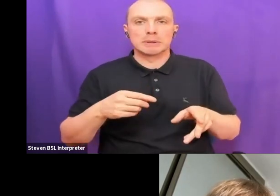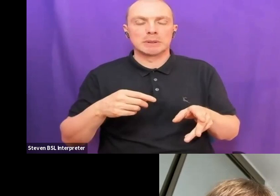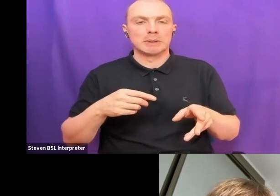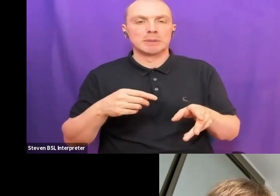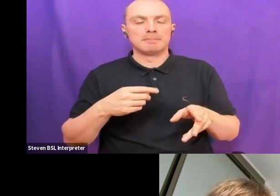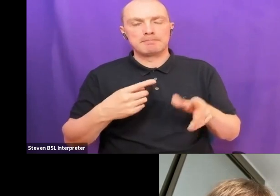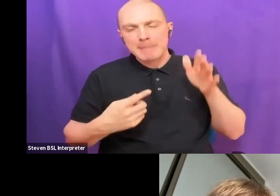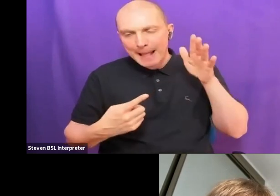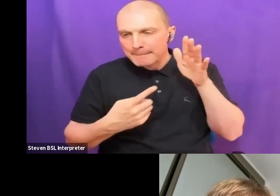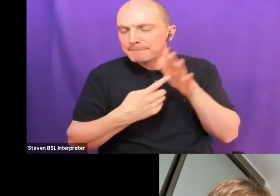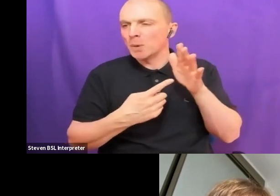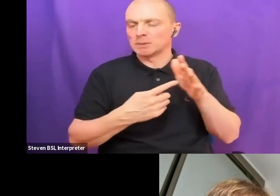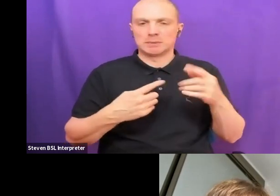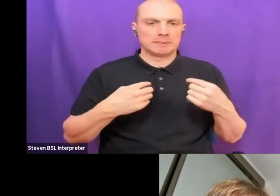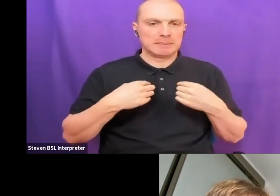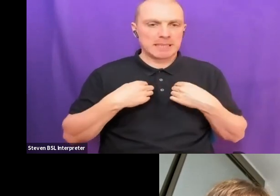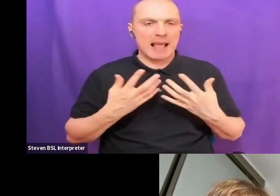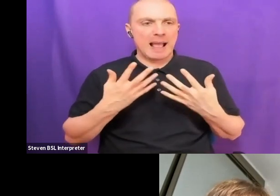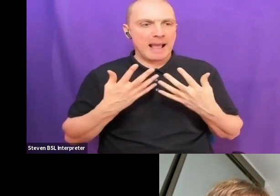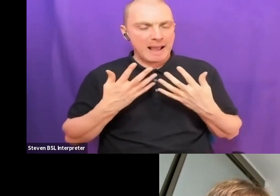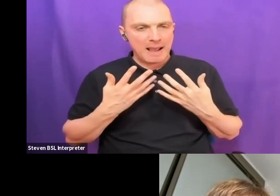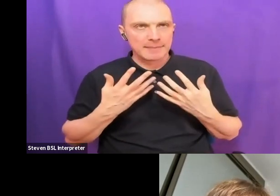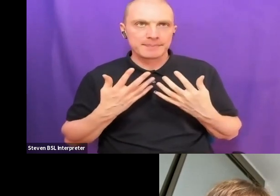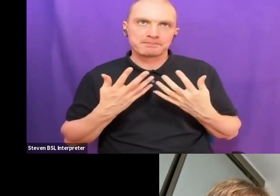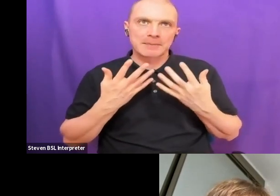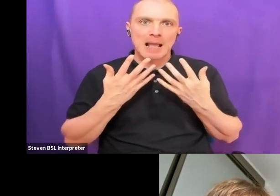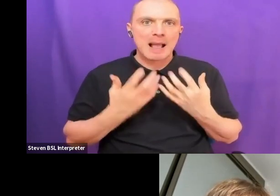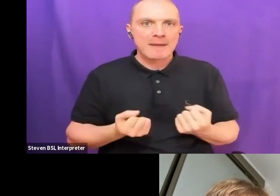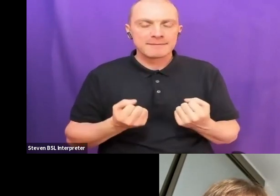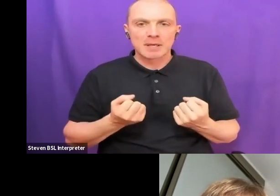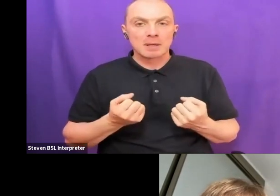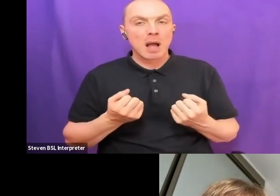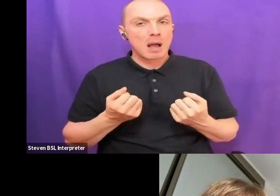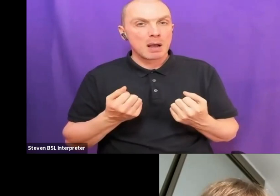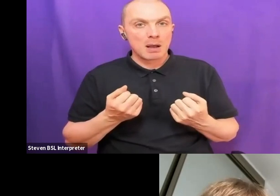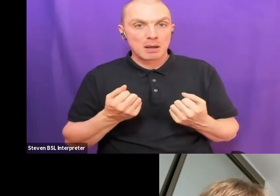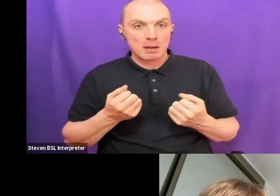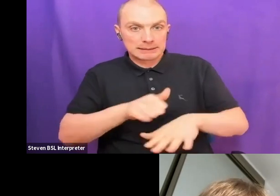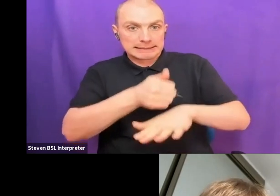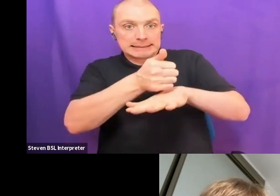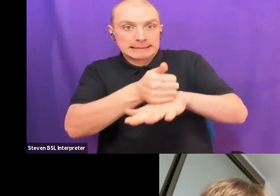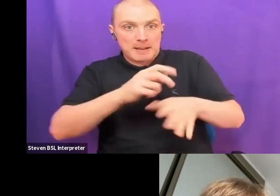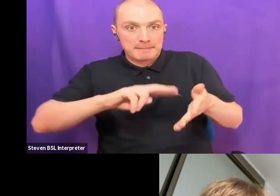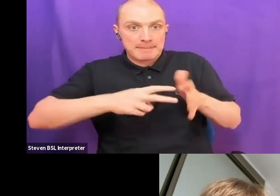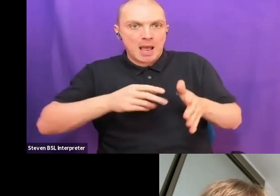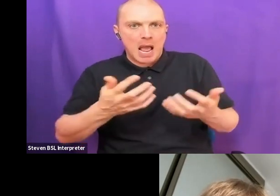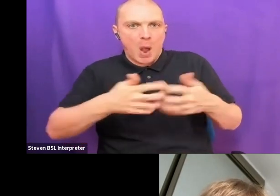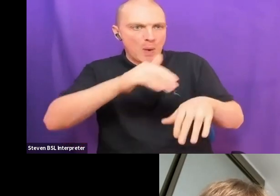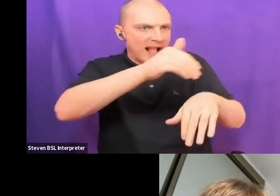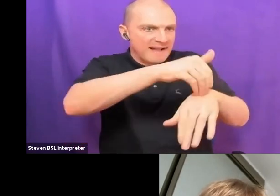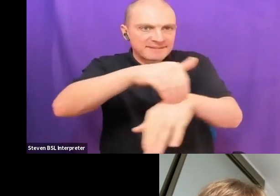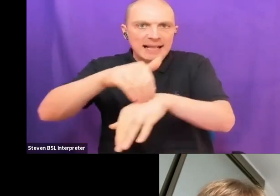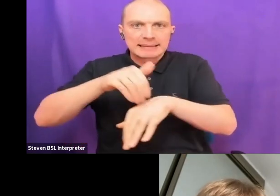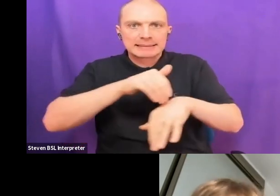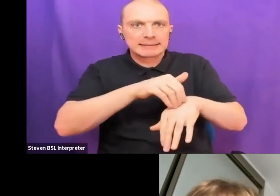a principle first and foremost about the impact on the community, which makes this so remarkable,